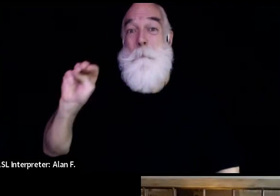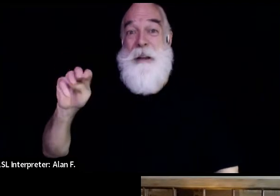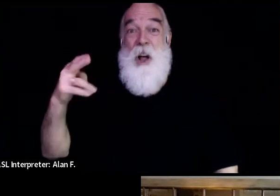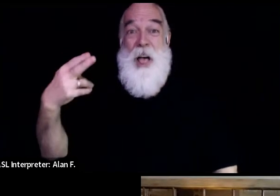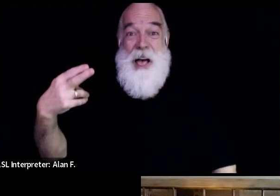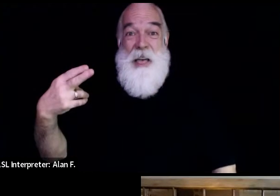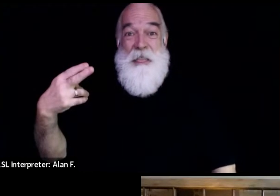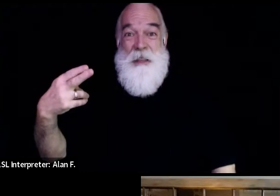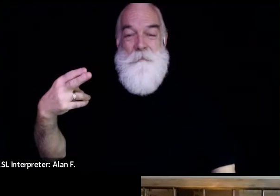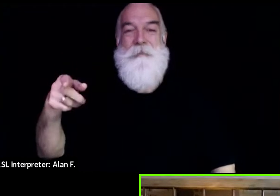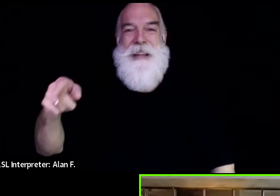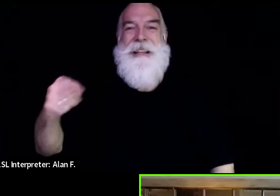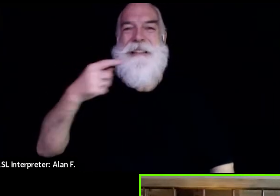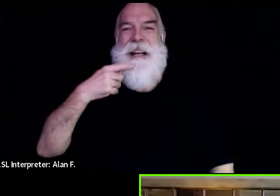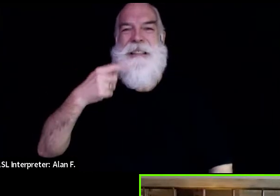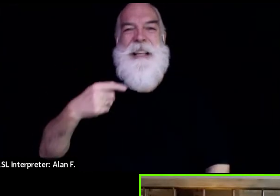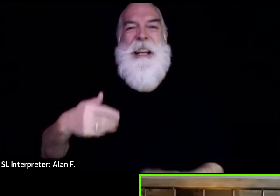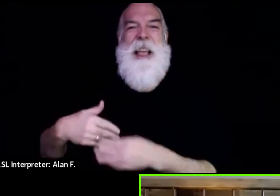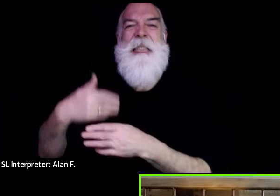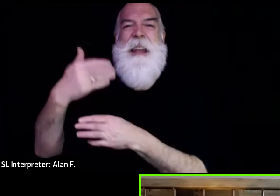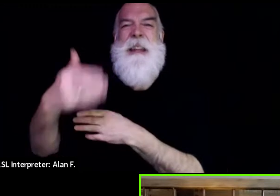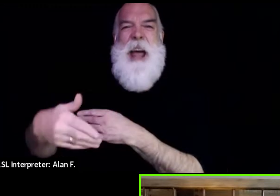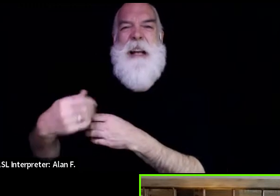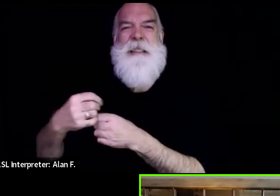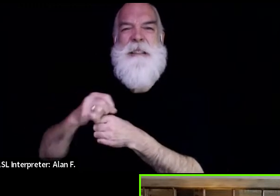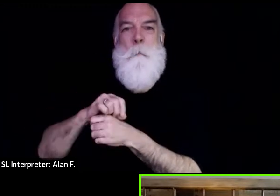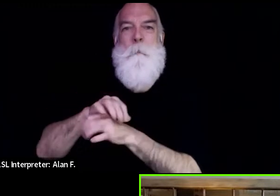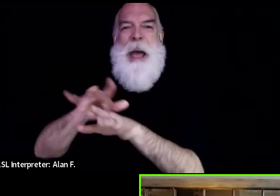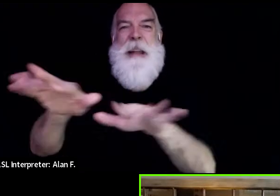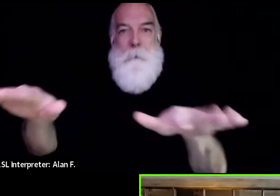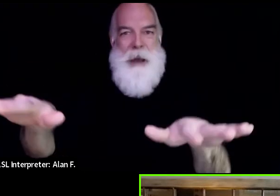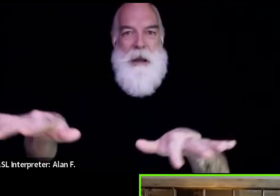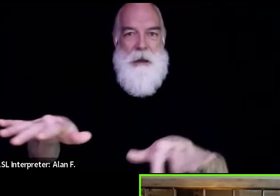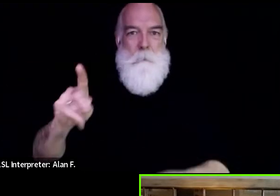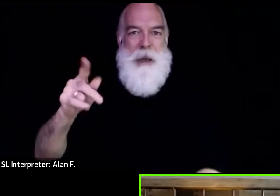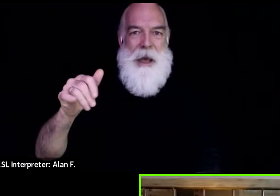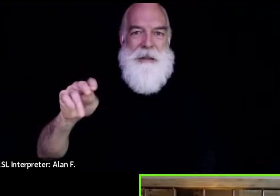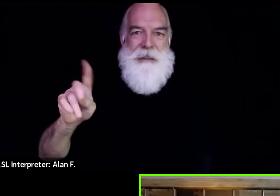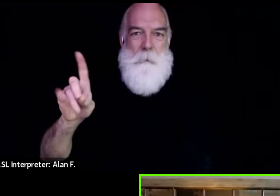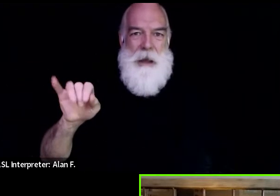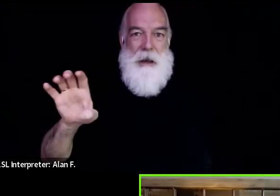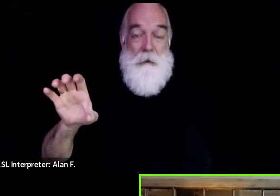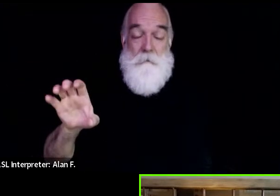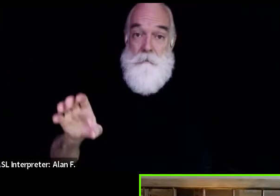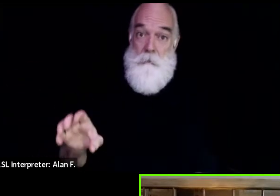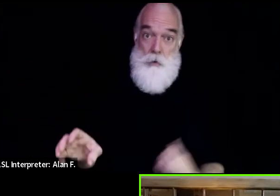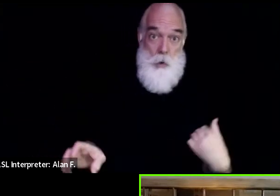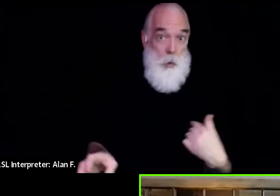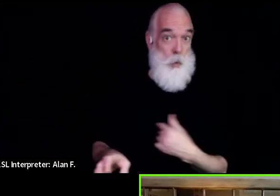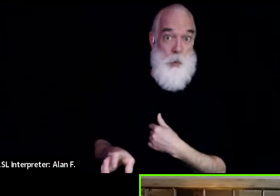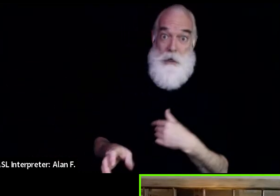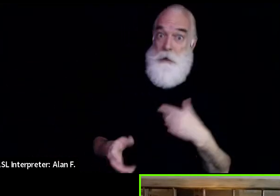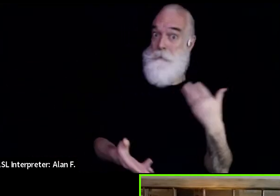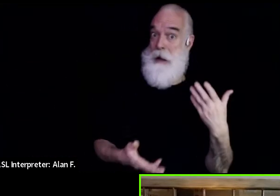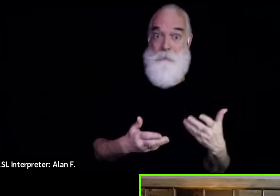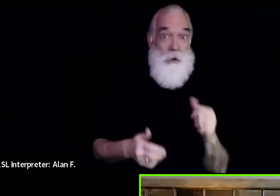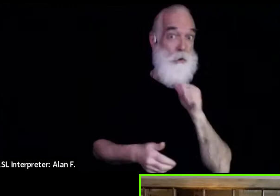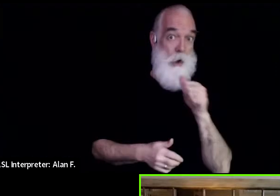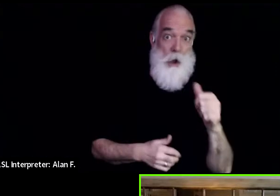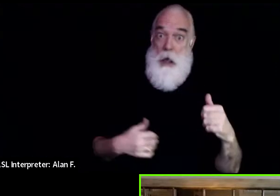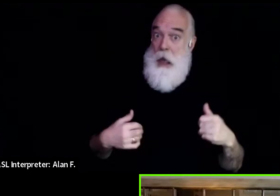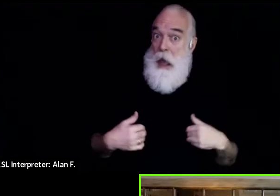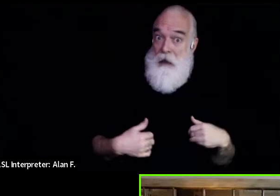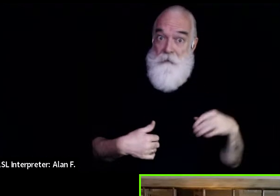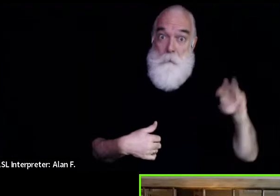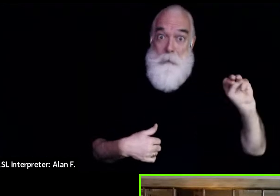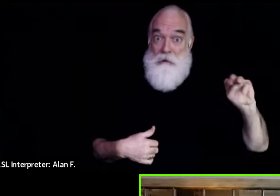are experiencing a mental health crisis in this country. Even those of us who didn't go in with diagnosed mental